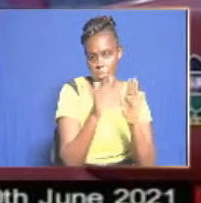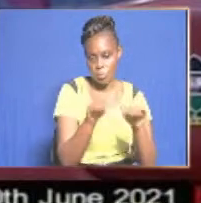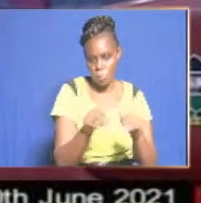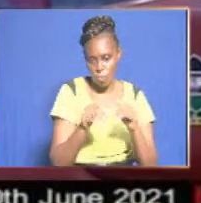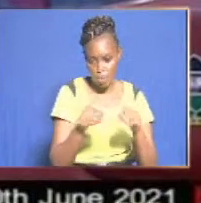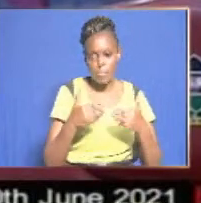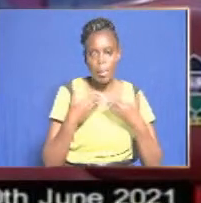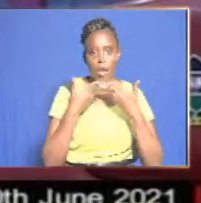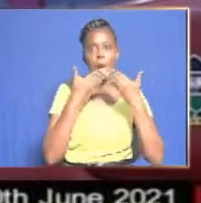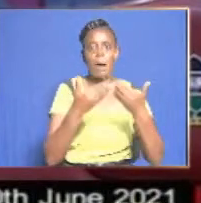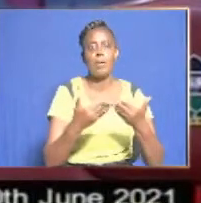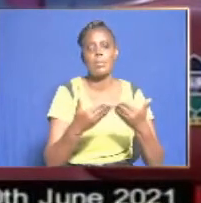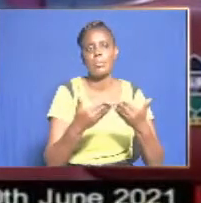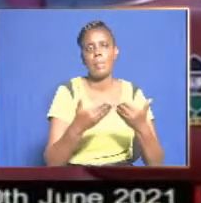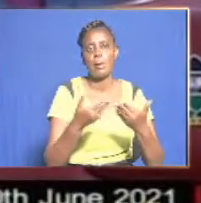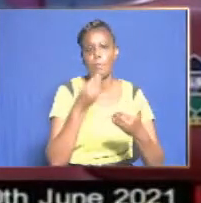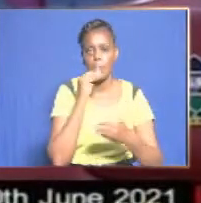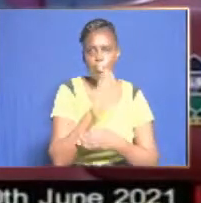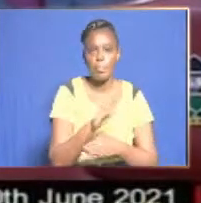this feedback.